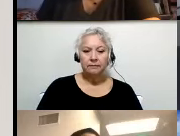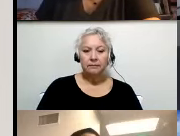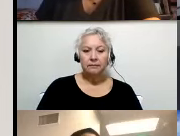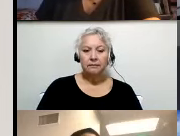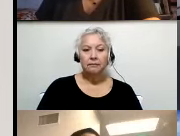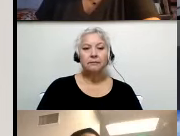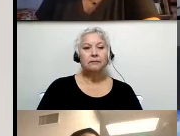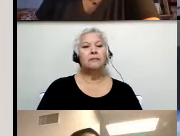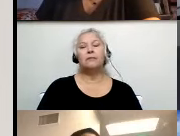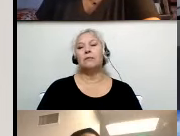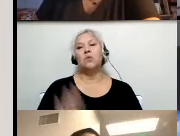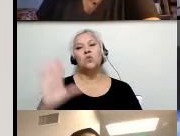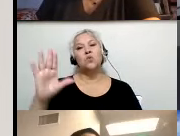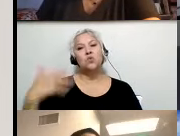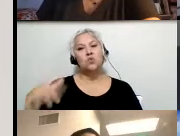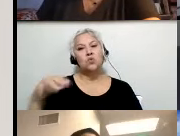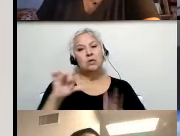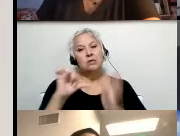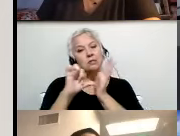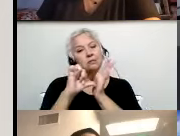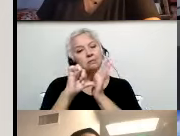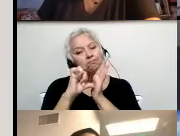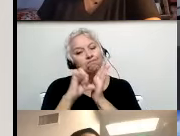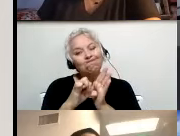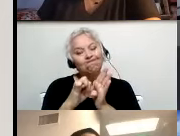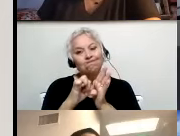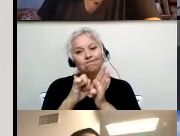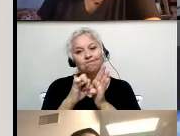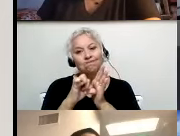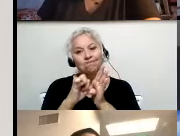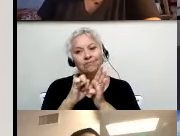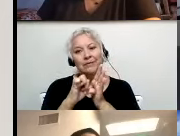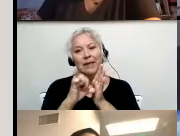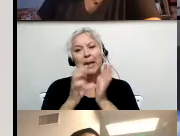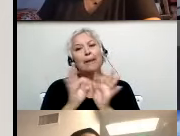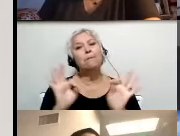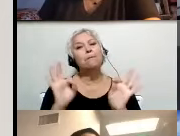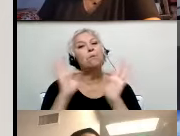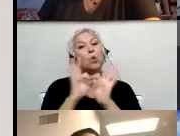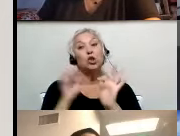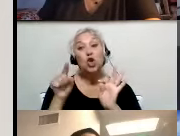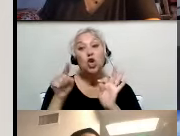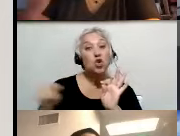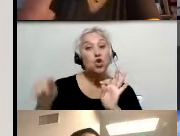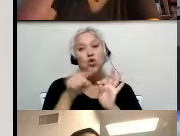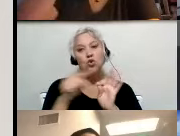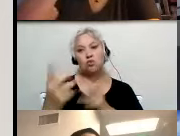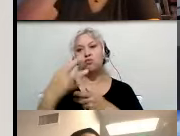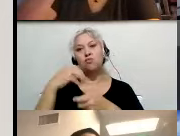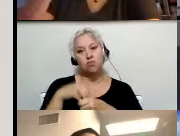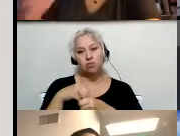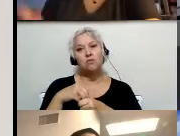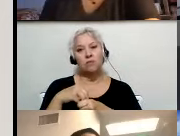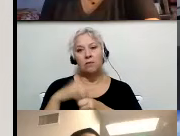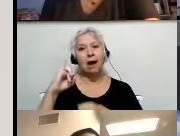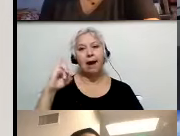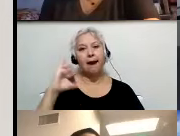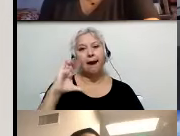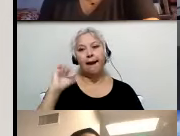I cannot emphasize the importance that you play in the